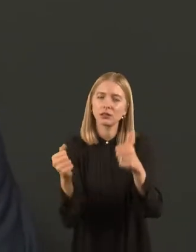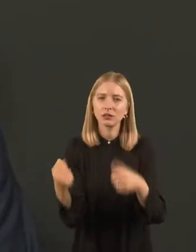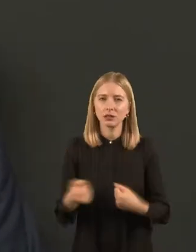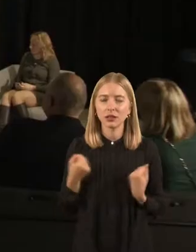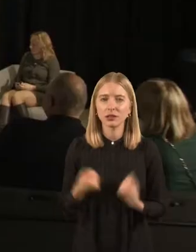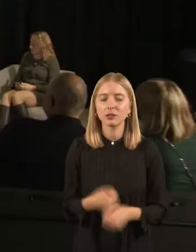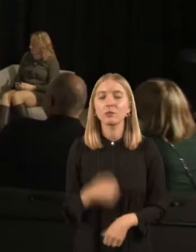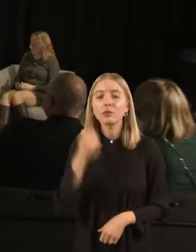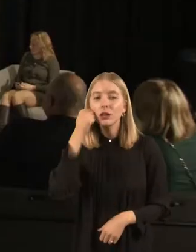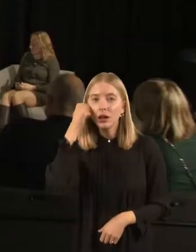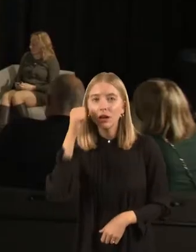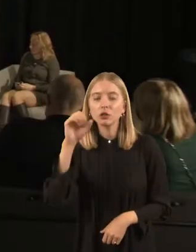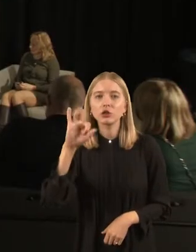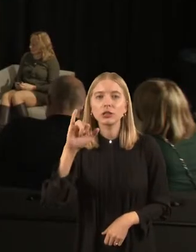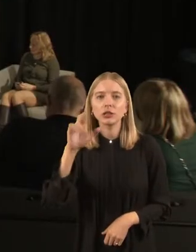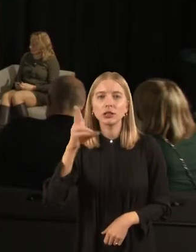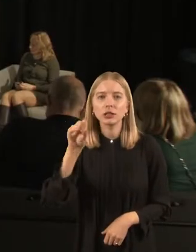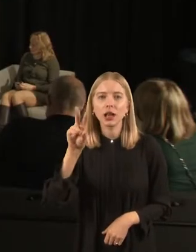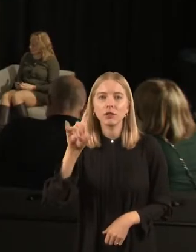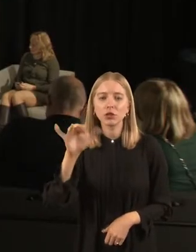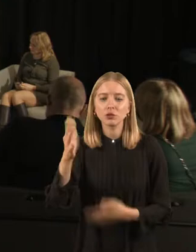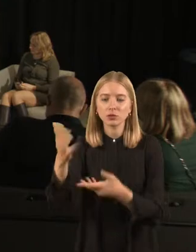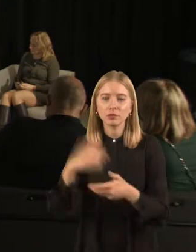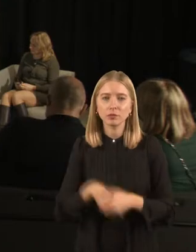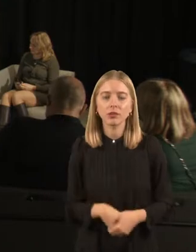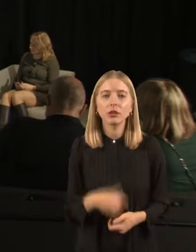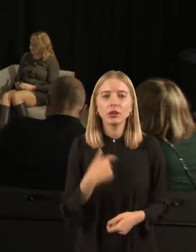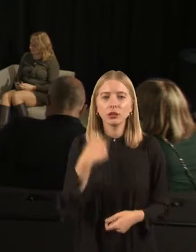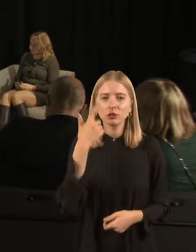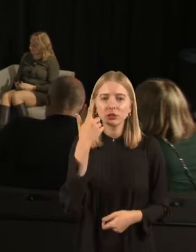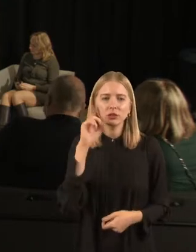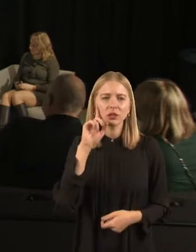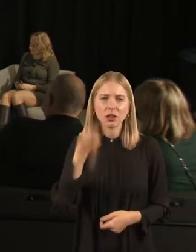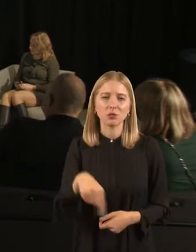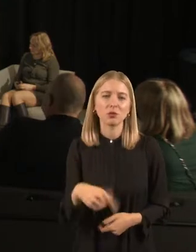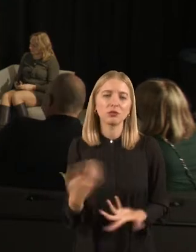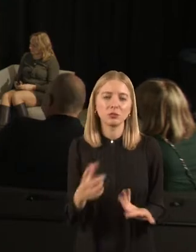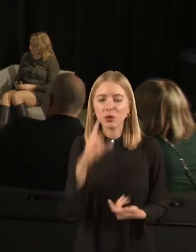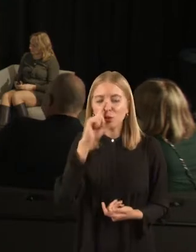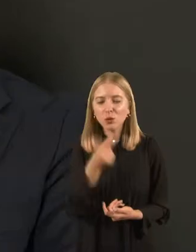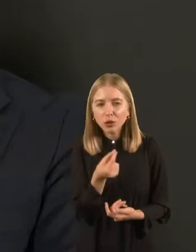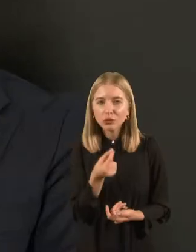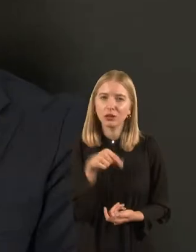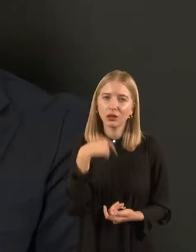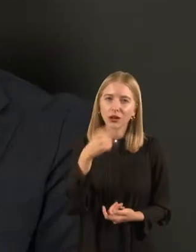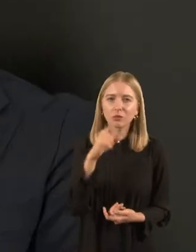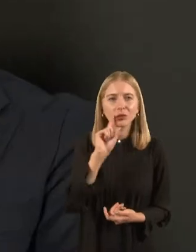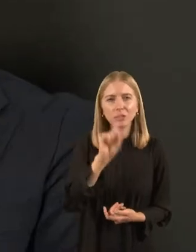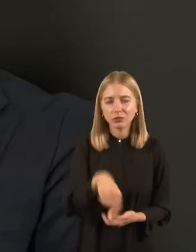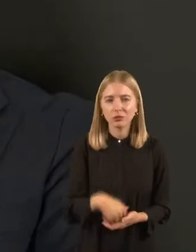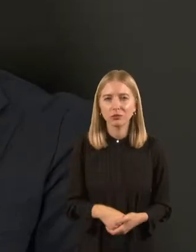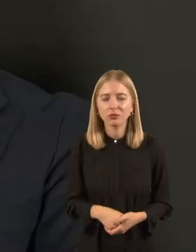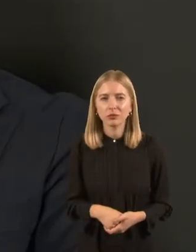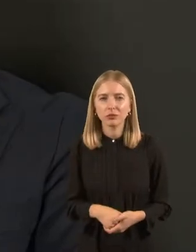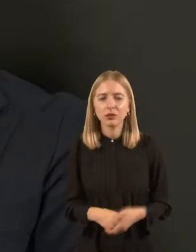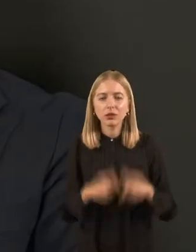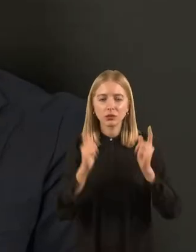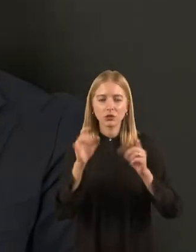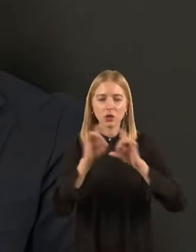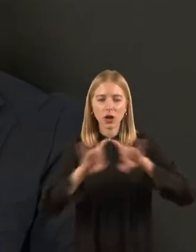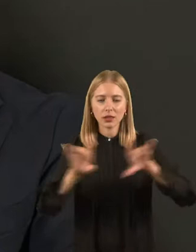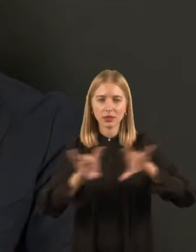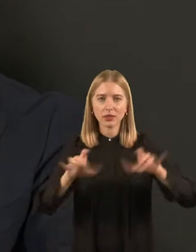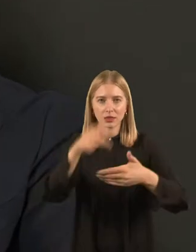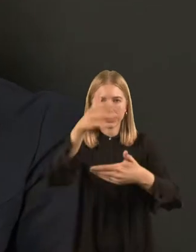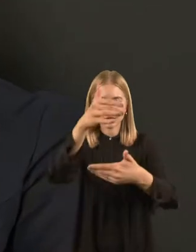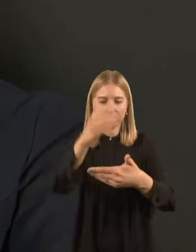of work to do in the future. Yes, I would like to summarize